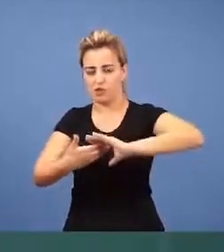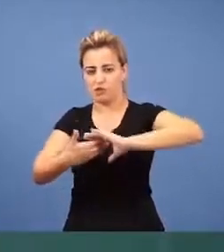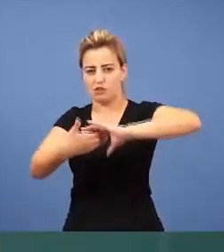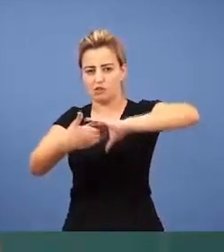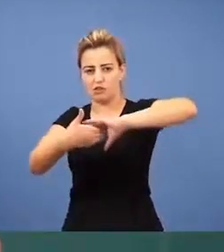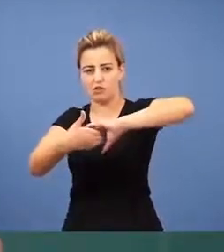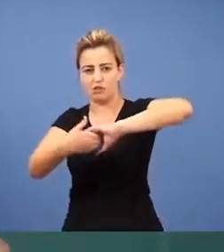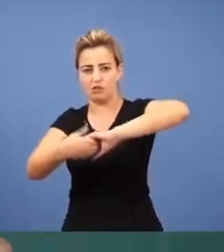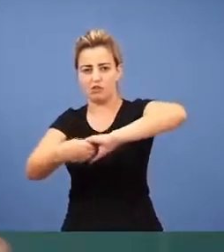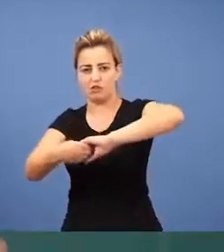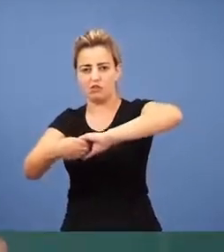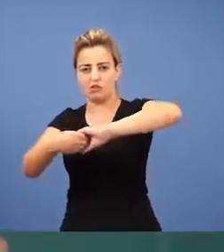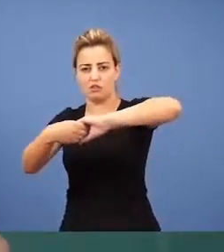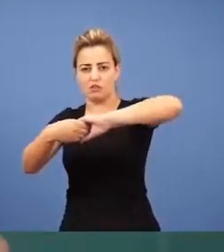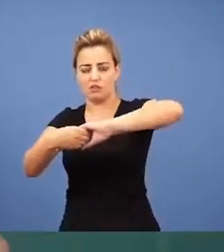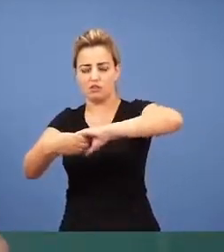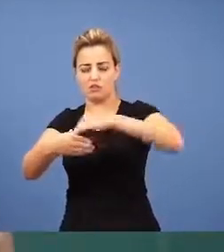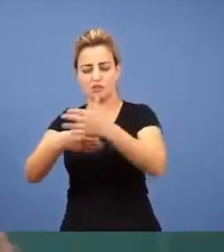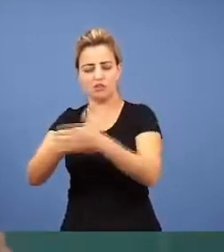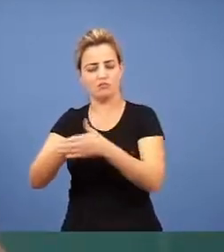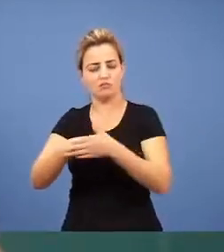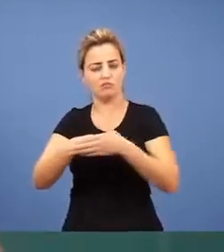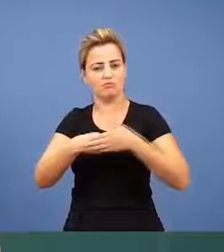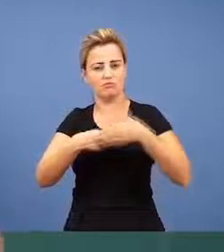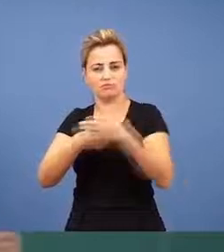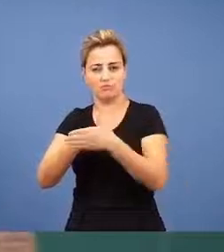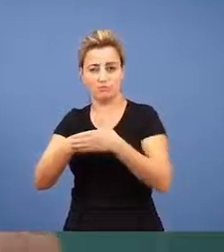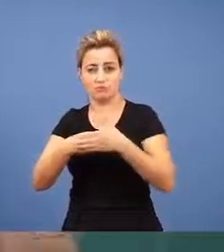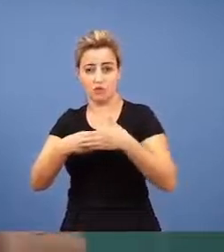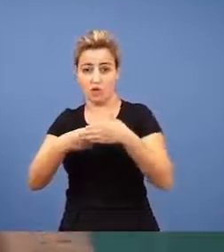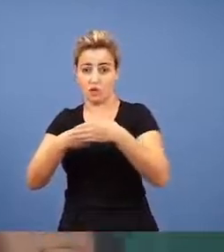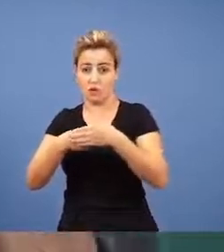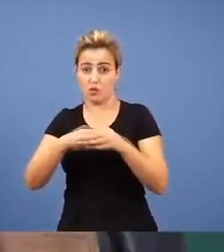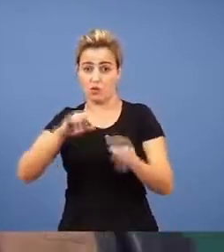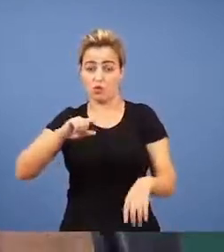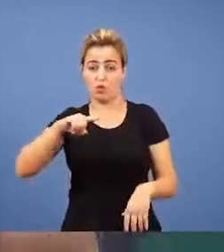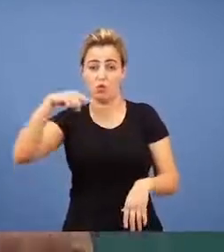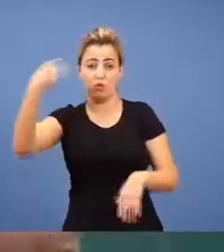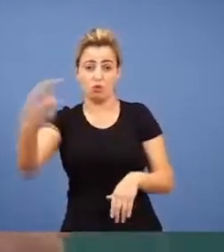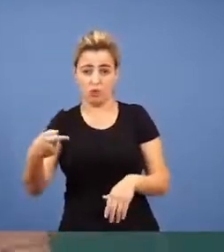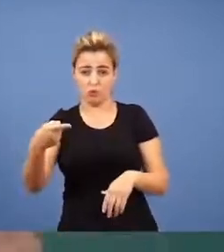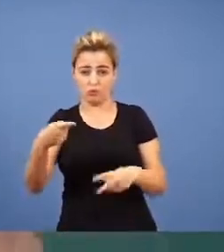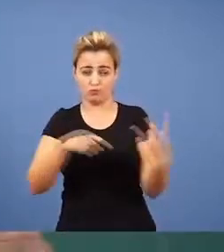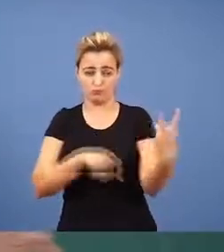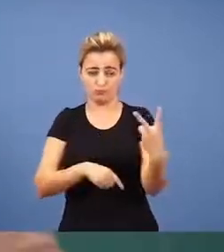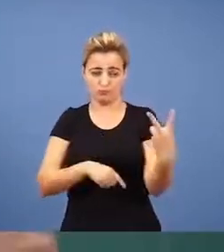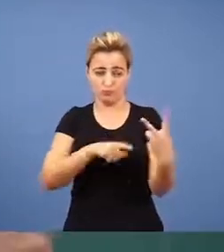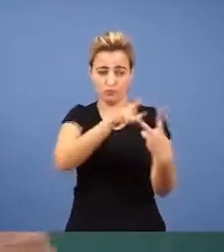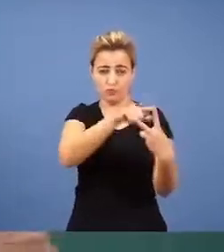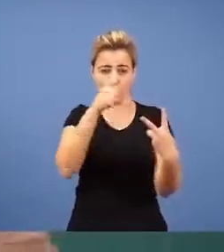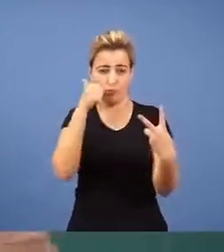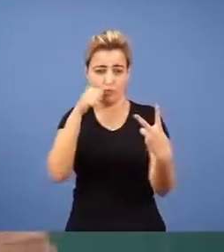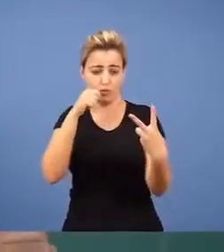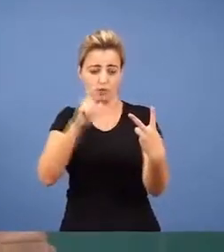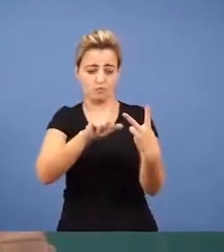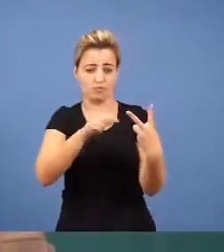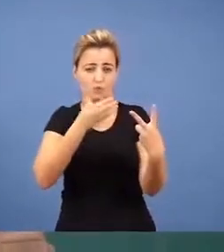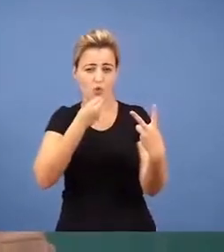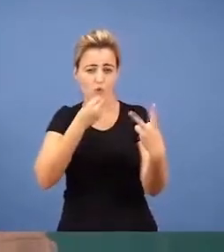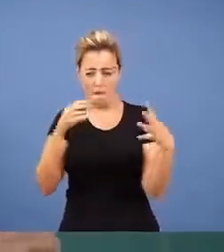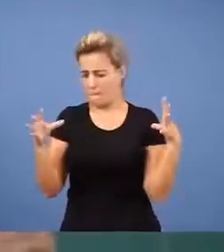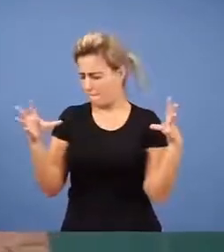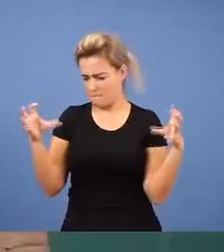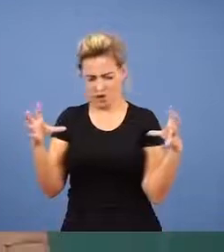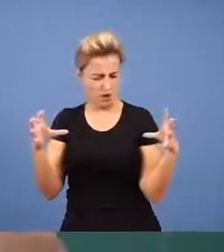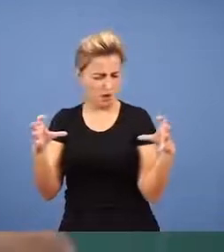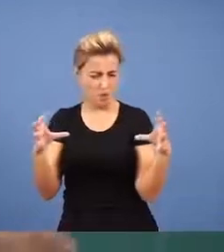he greeted his wife, it was a soft greeting. And also another couple, the Lord was showing the following, that they discussed